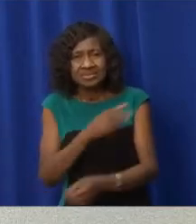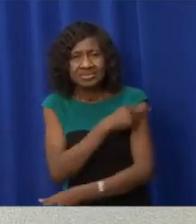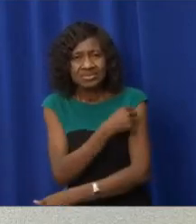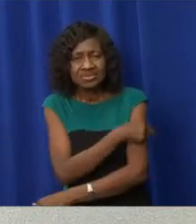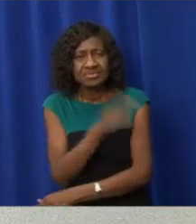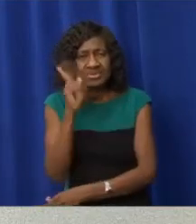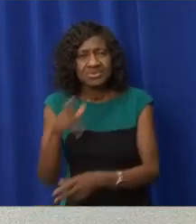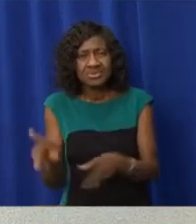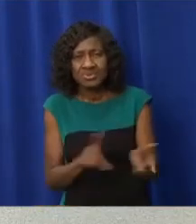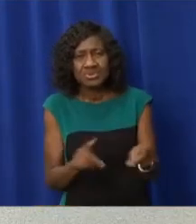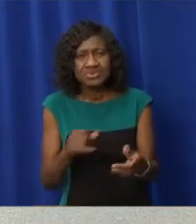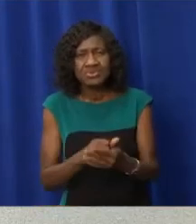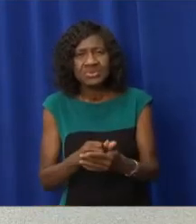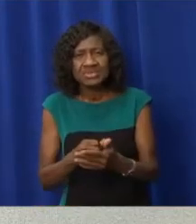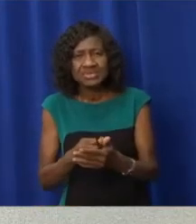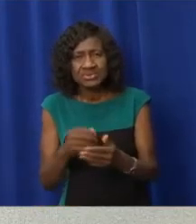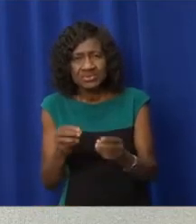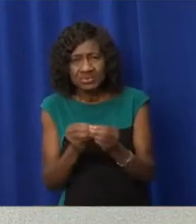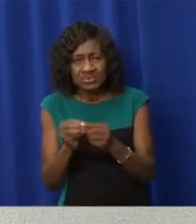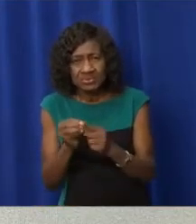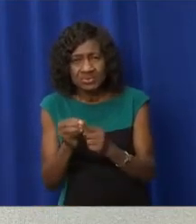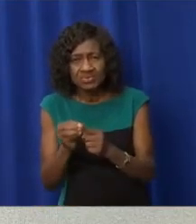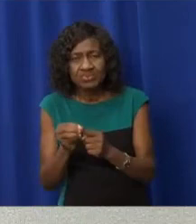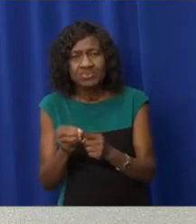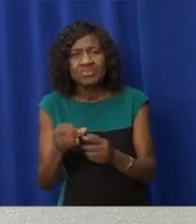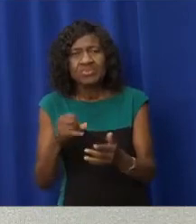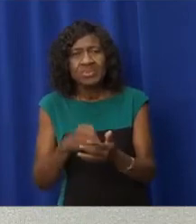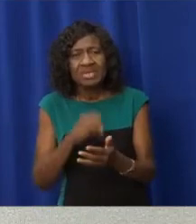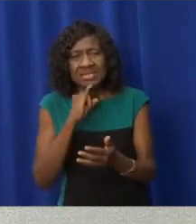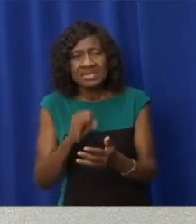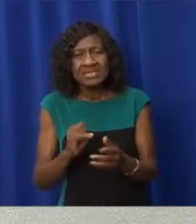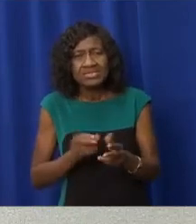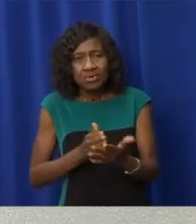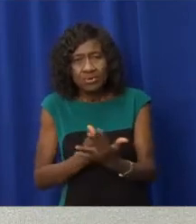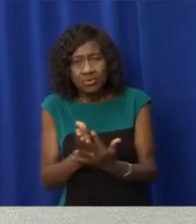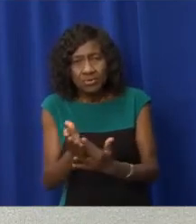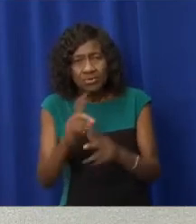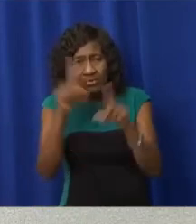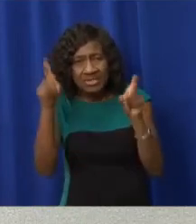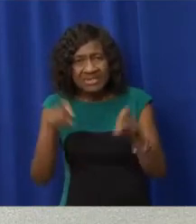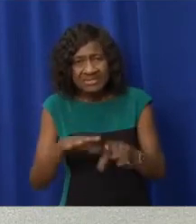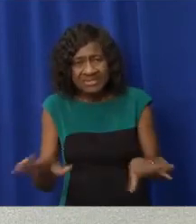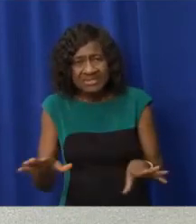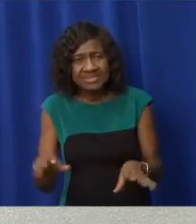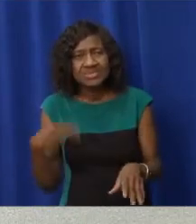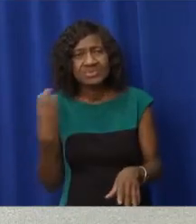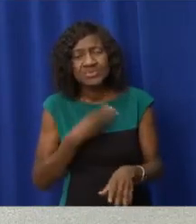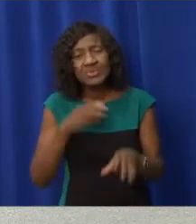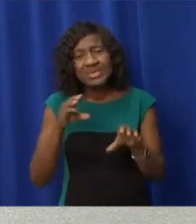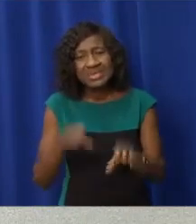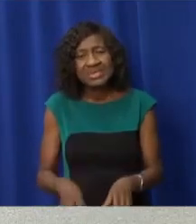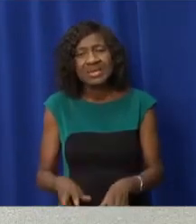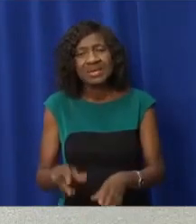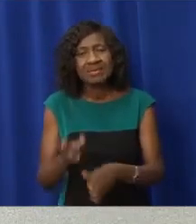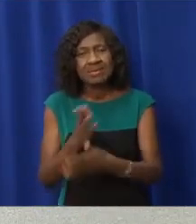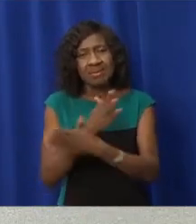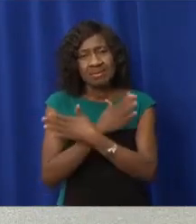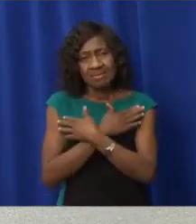that testing that we may find a way to relax the restrictions that we have and allow people to go